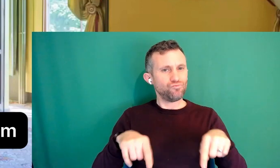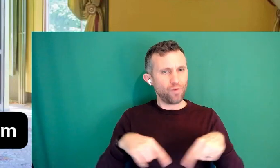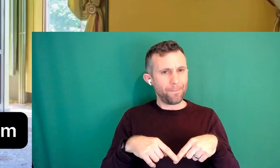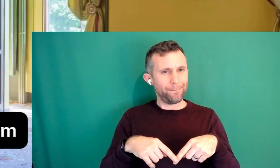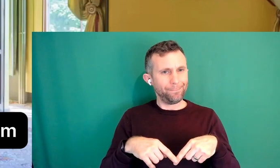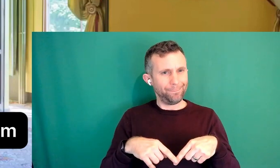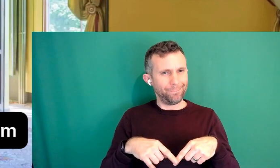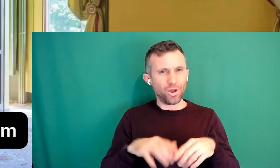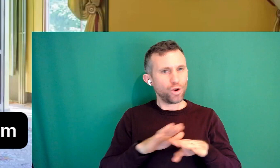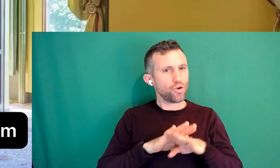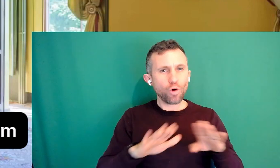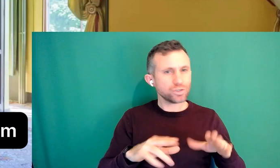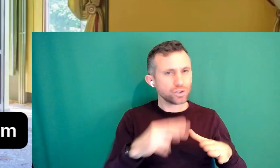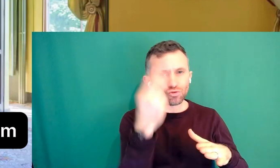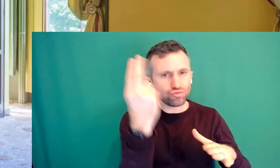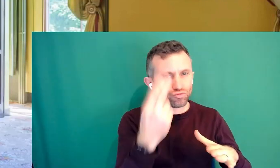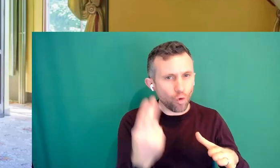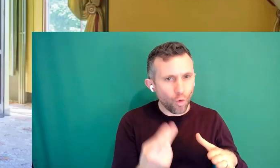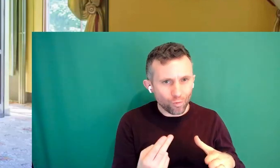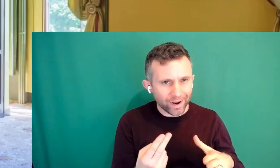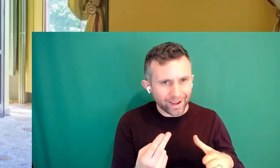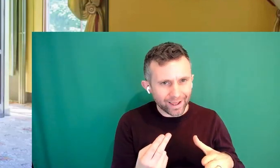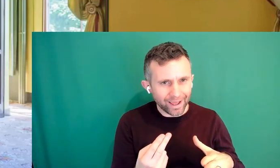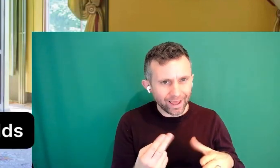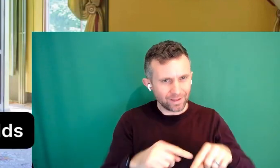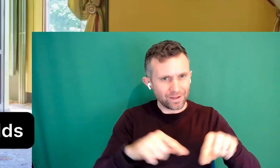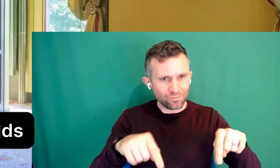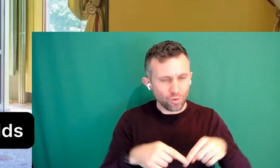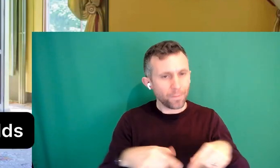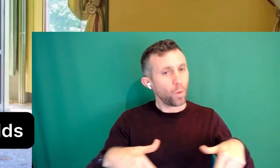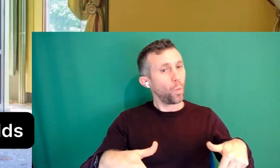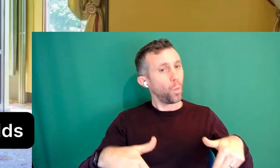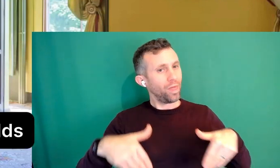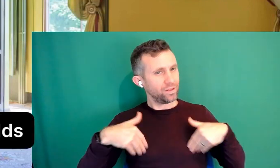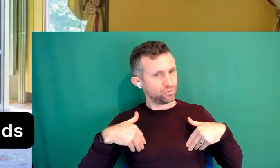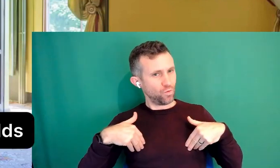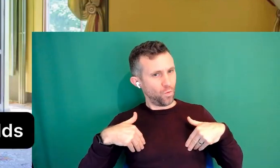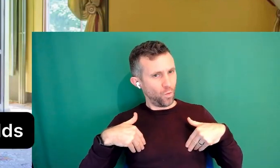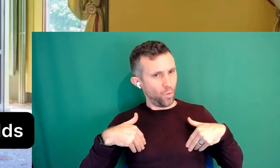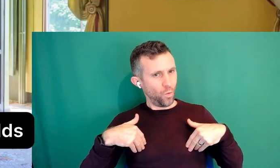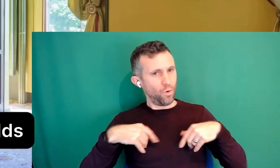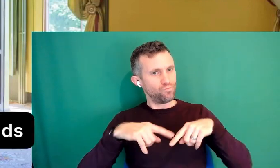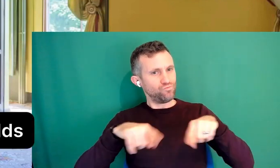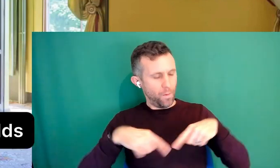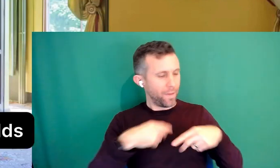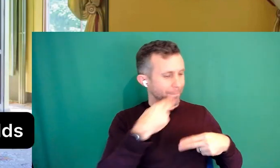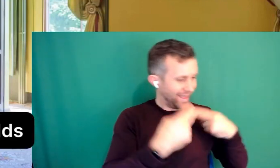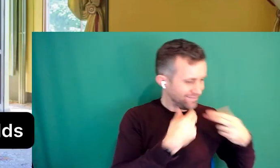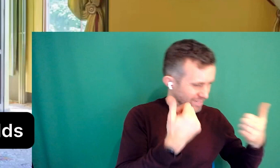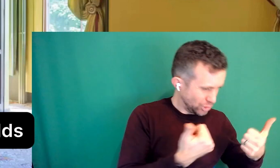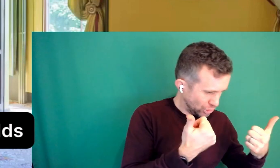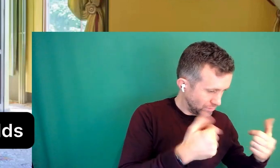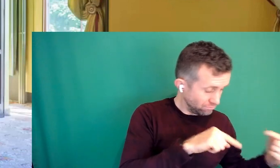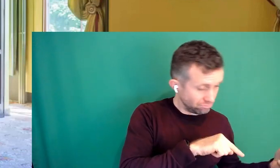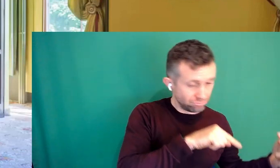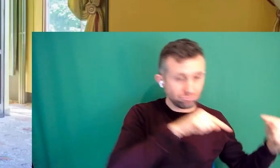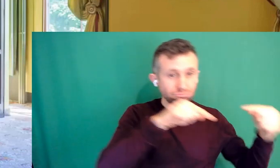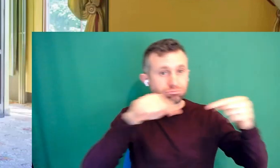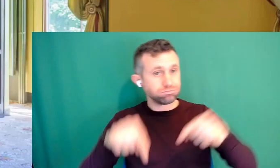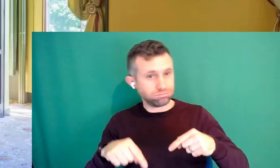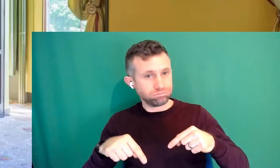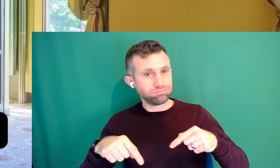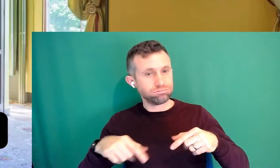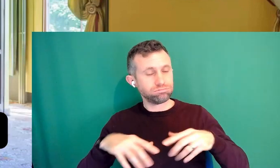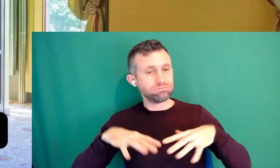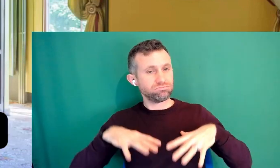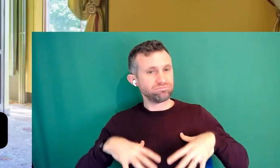cramped rooms of the rest of the museum. The windows on the right look out over into the fields.